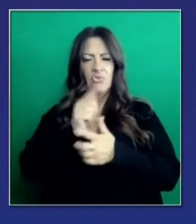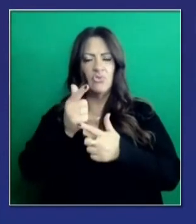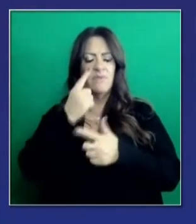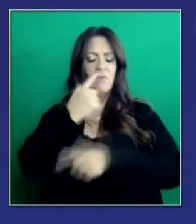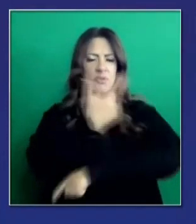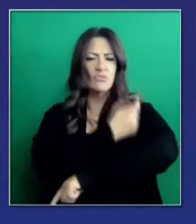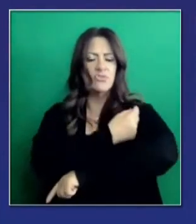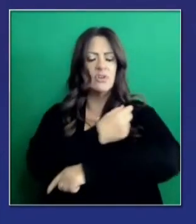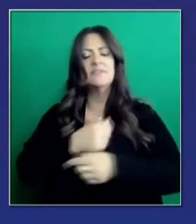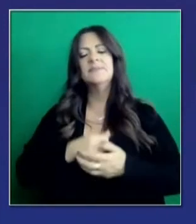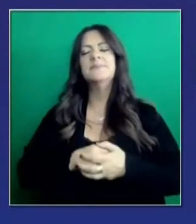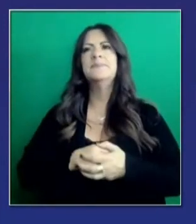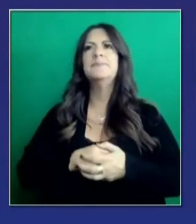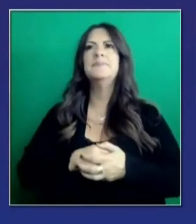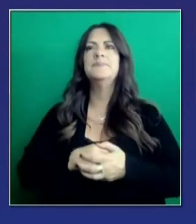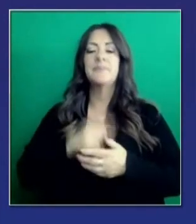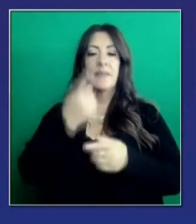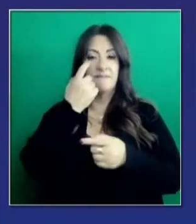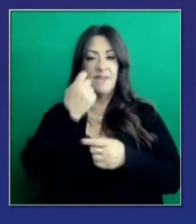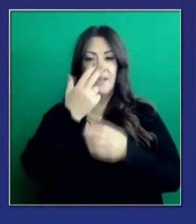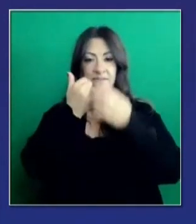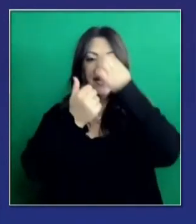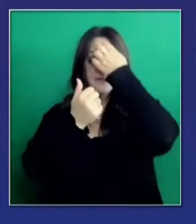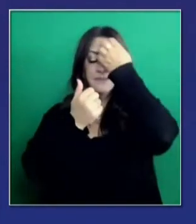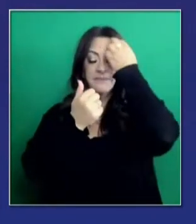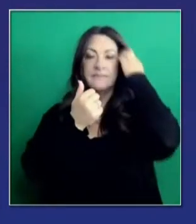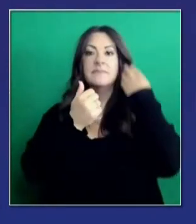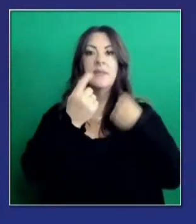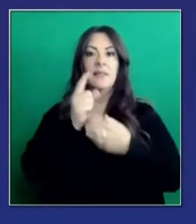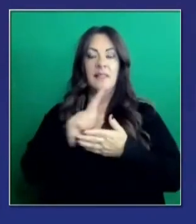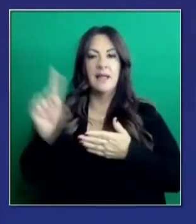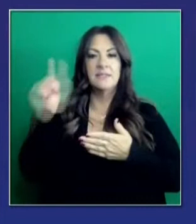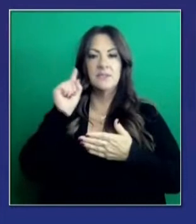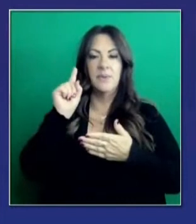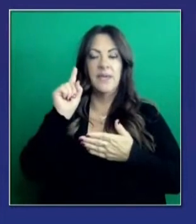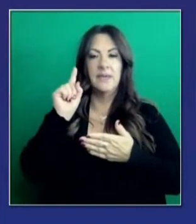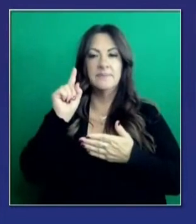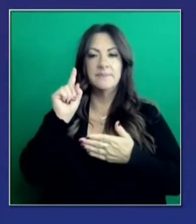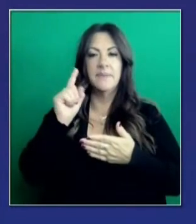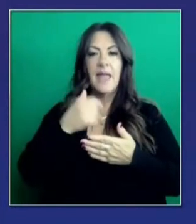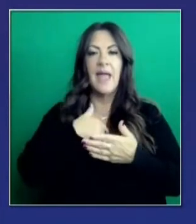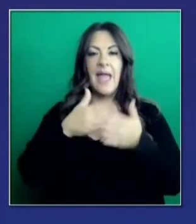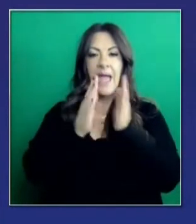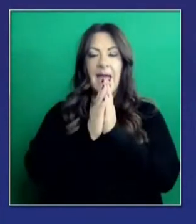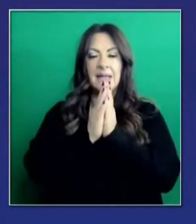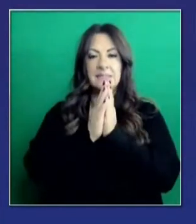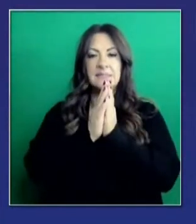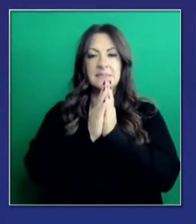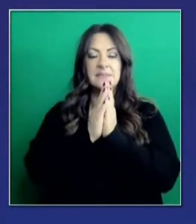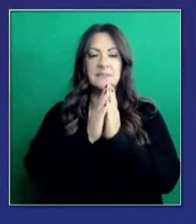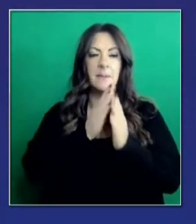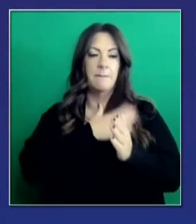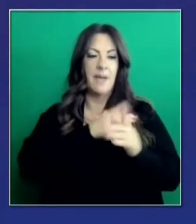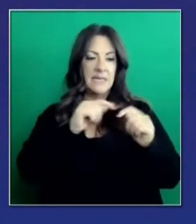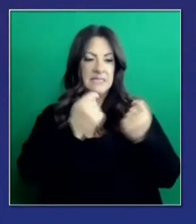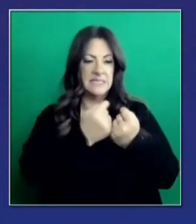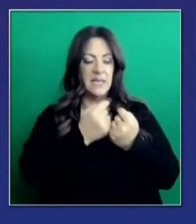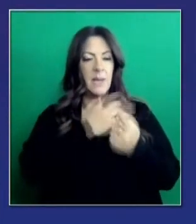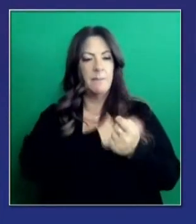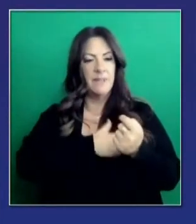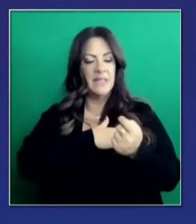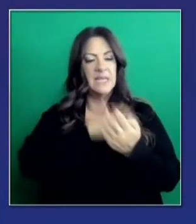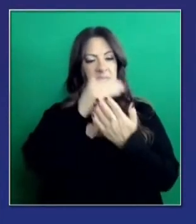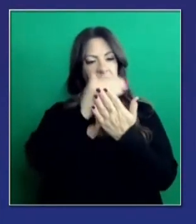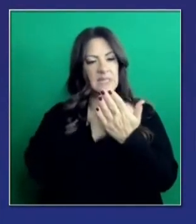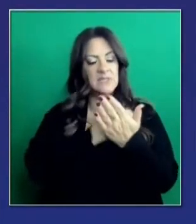because last week I asked my team to put together an entire list of all the supports that we have provided farm